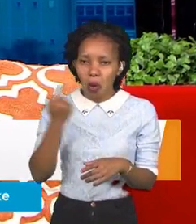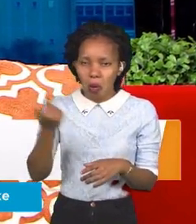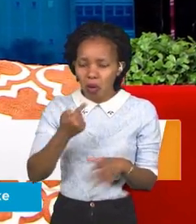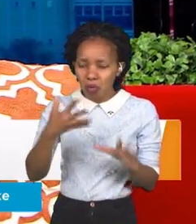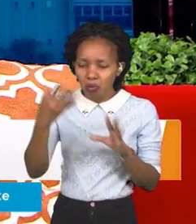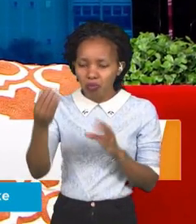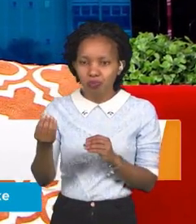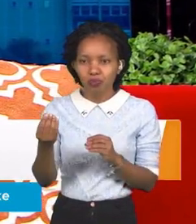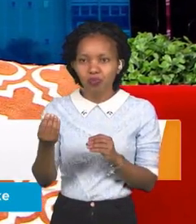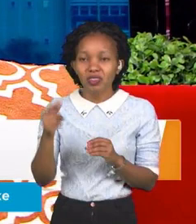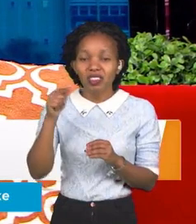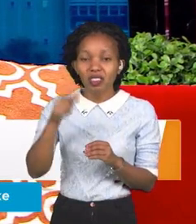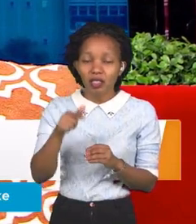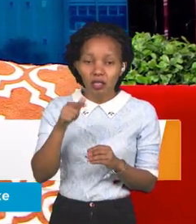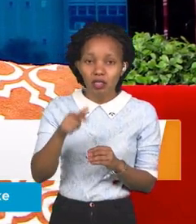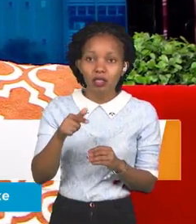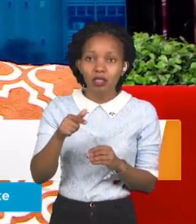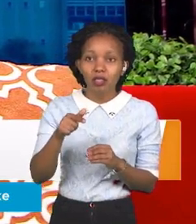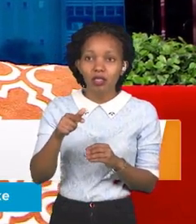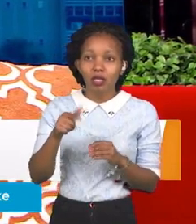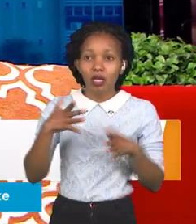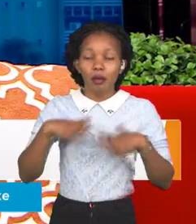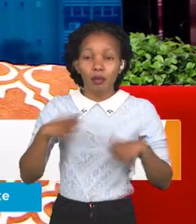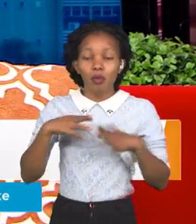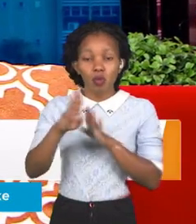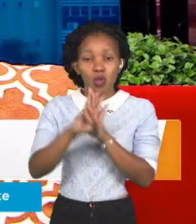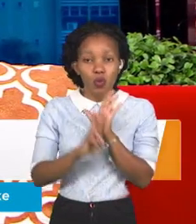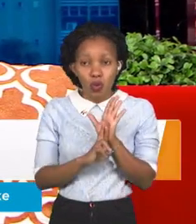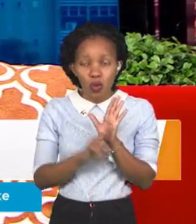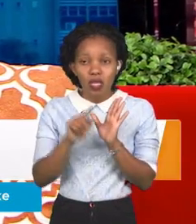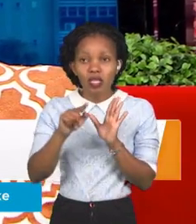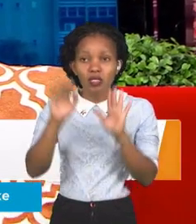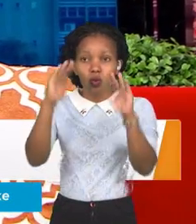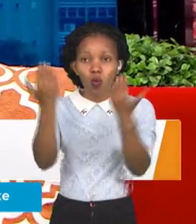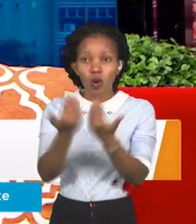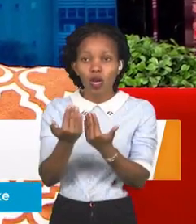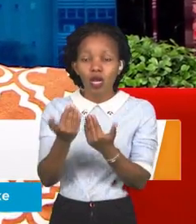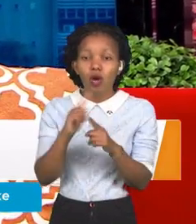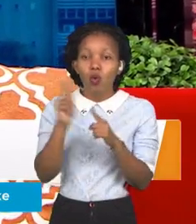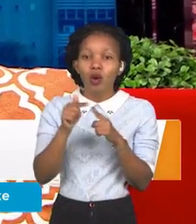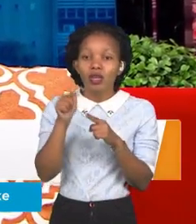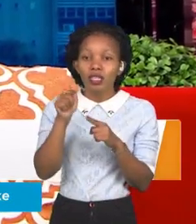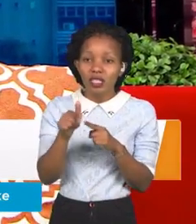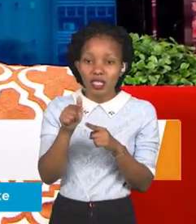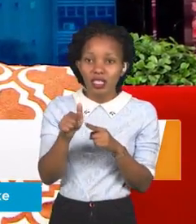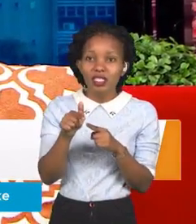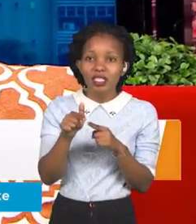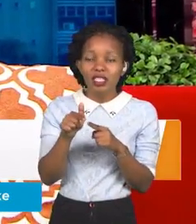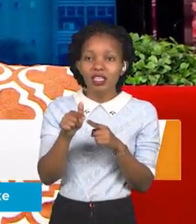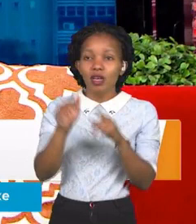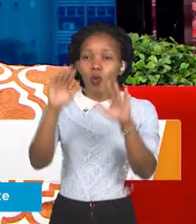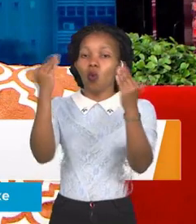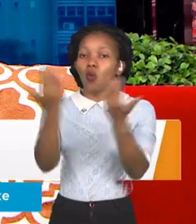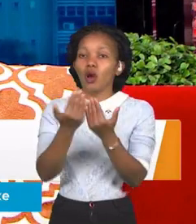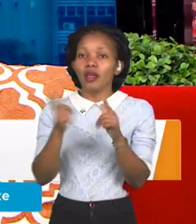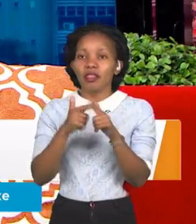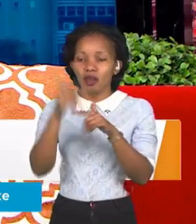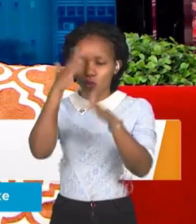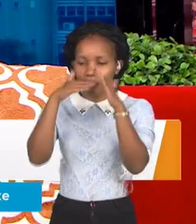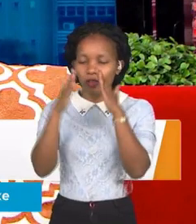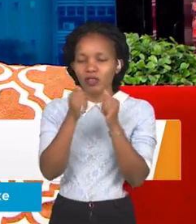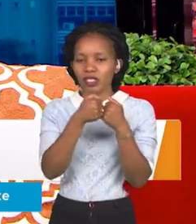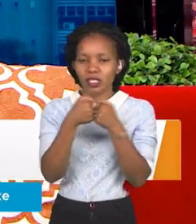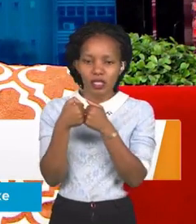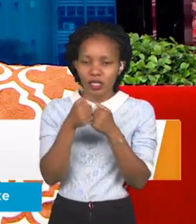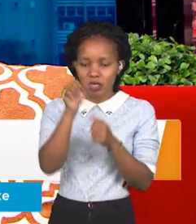passers-by. This earth belongs to the people of the earth, and they will rule it. Mm-hmm. Mm-hmm. So for as long as we are on this treacherous earth, we will face challenges.